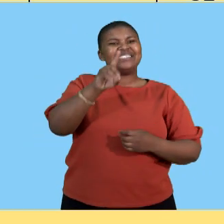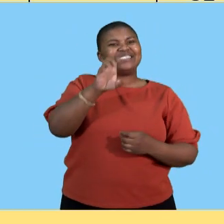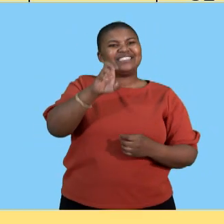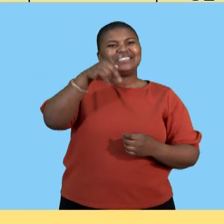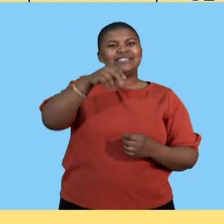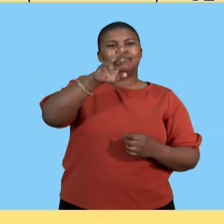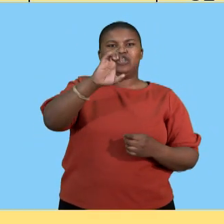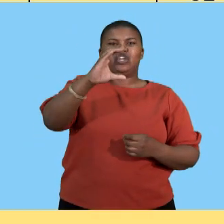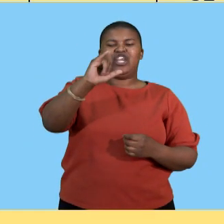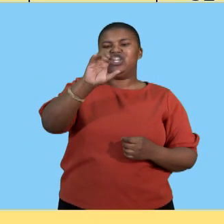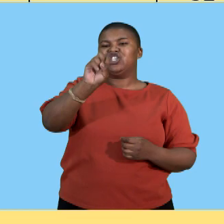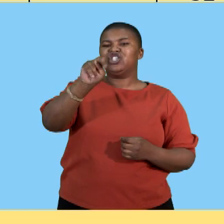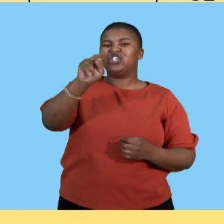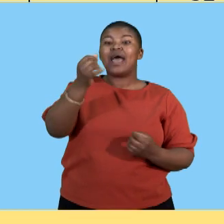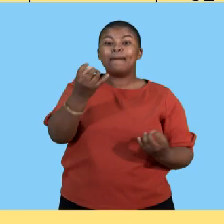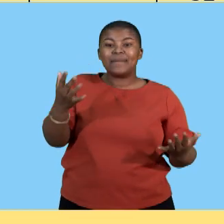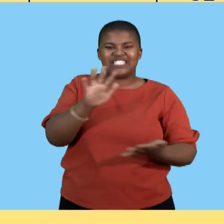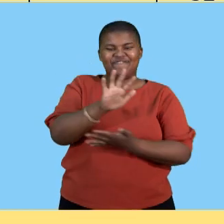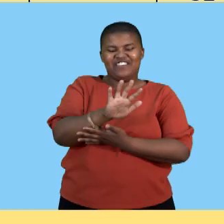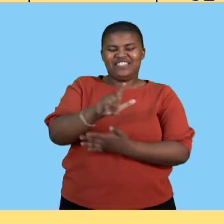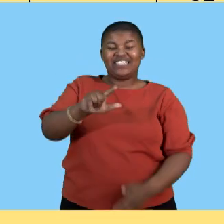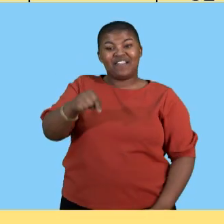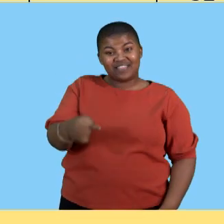which is